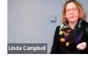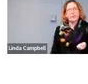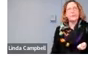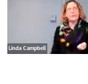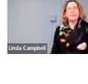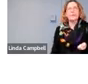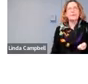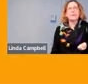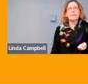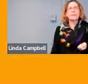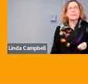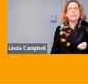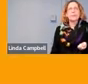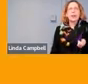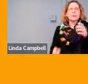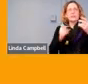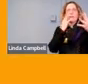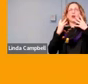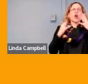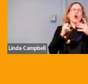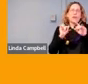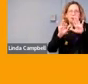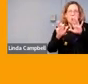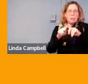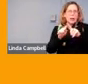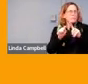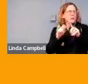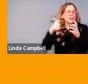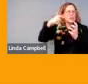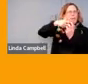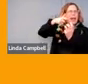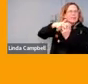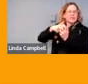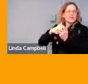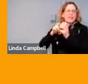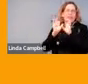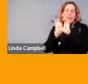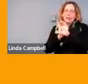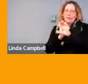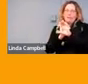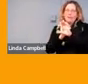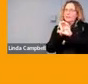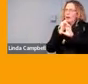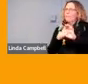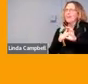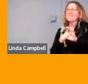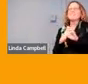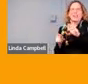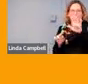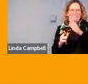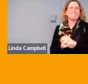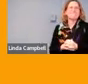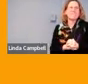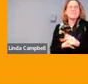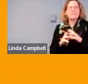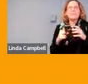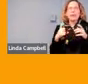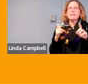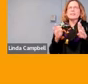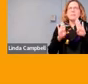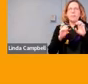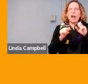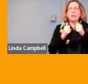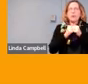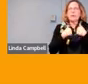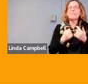And so I do have a table now to go into a little bit more detail. It's very colorful, but it's not mine. It